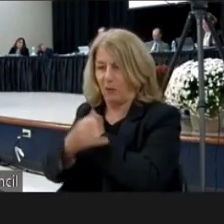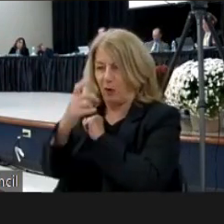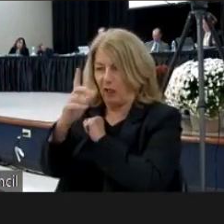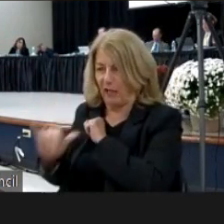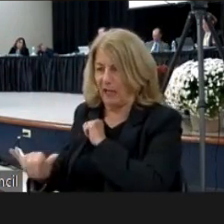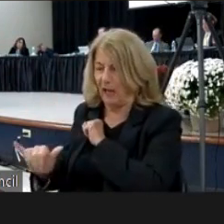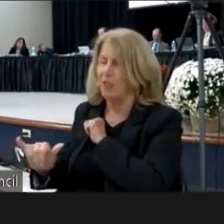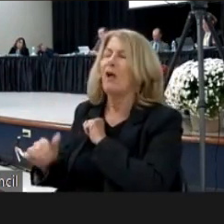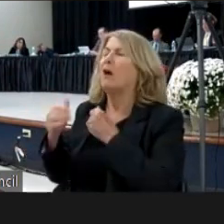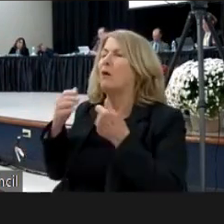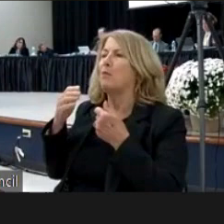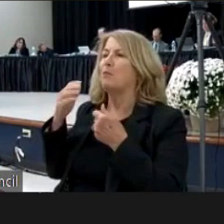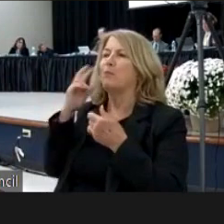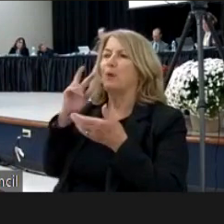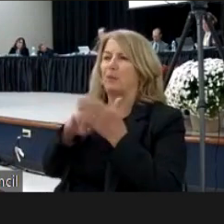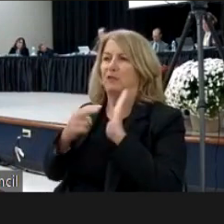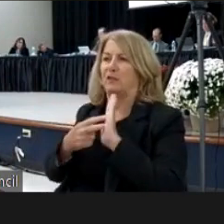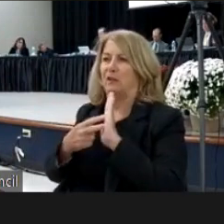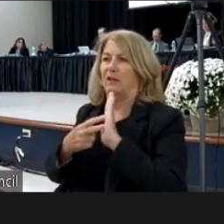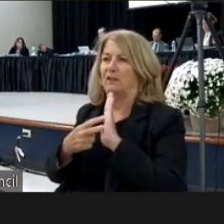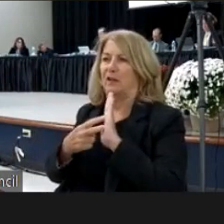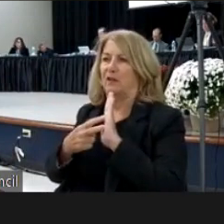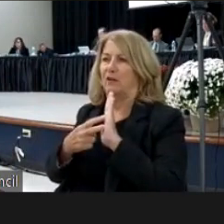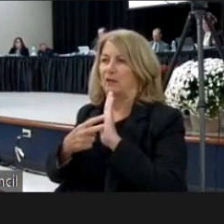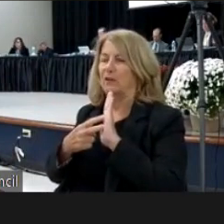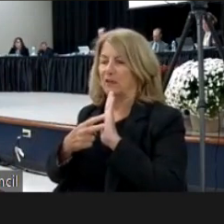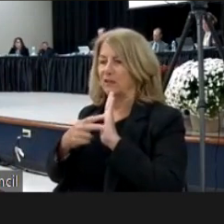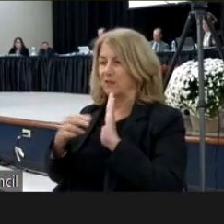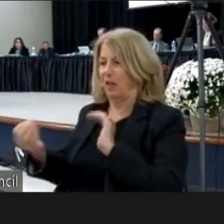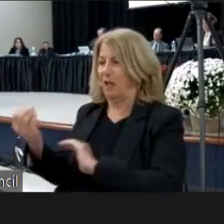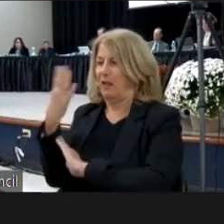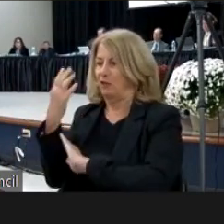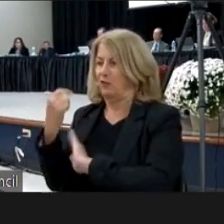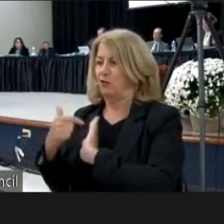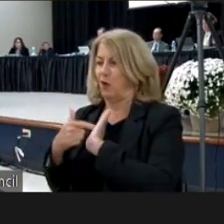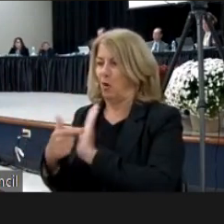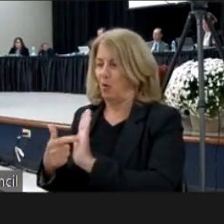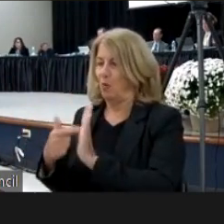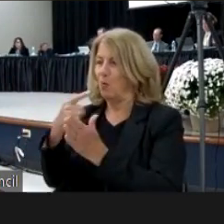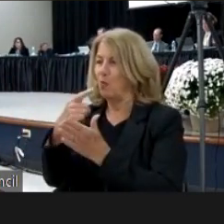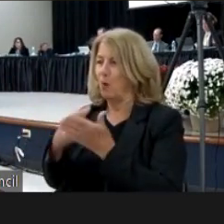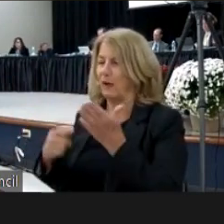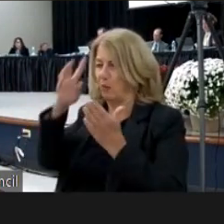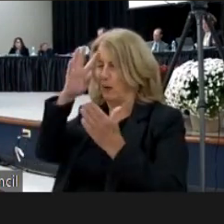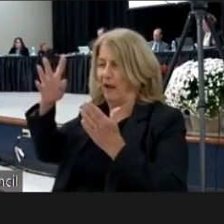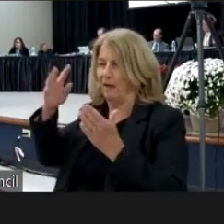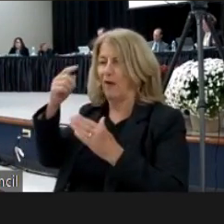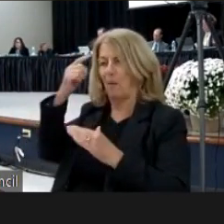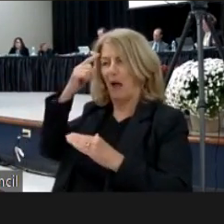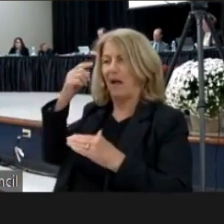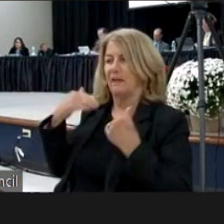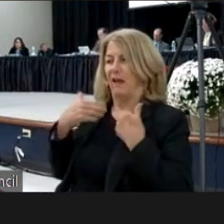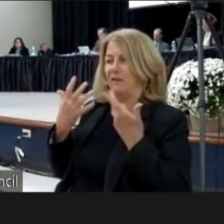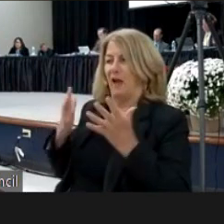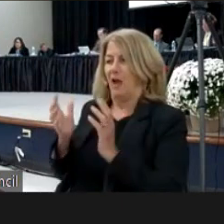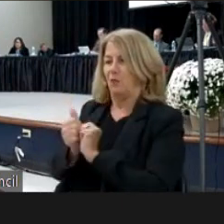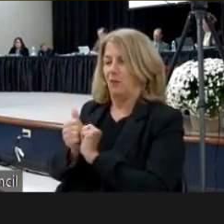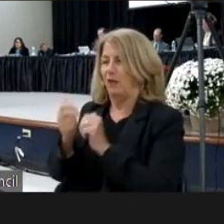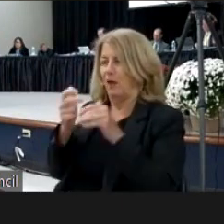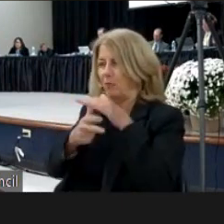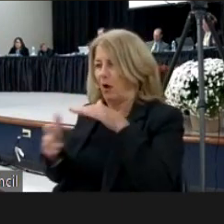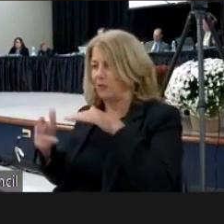you what creative-minded folks have done with garage screening. And these are just some examples, some